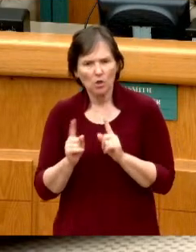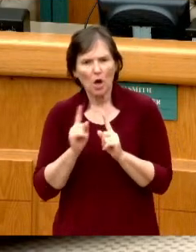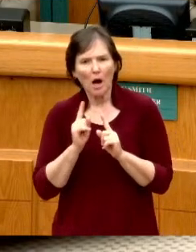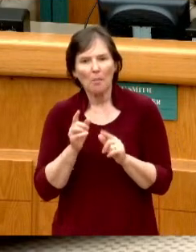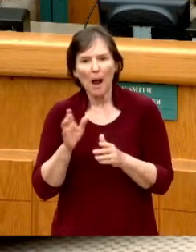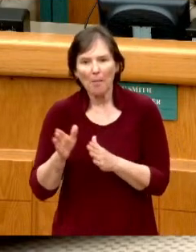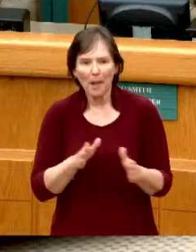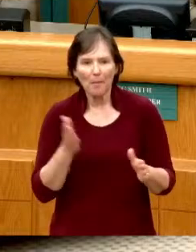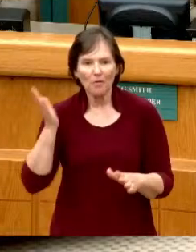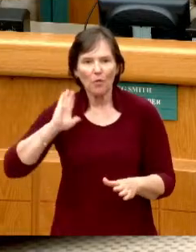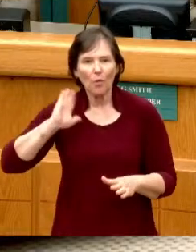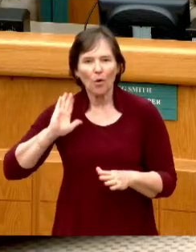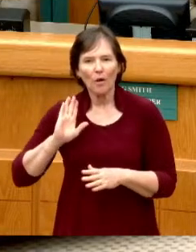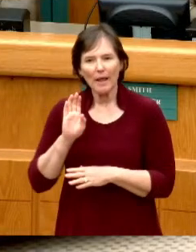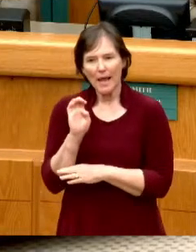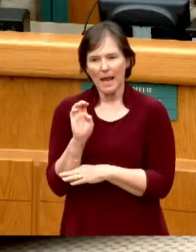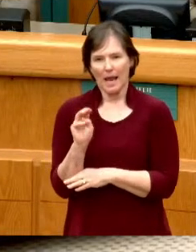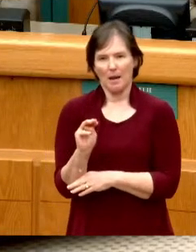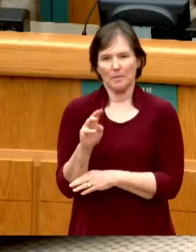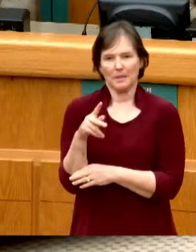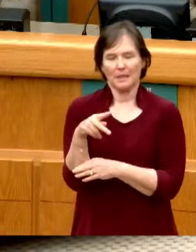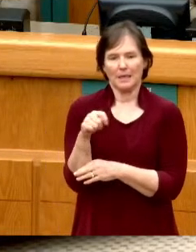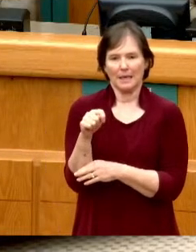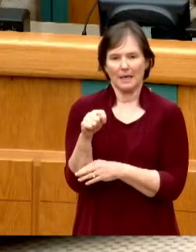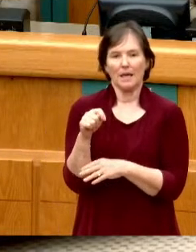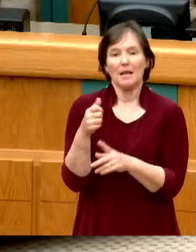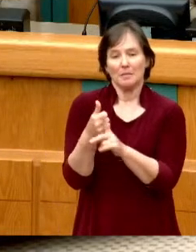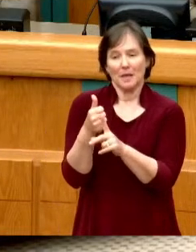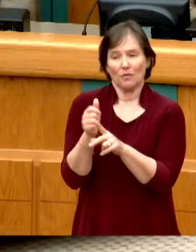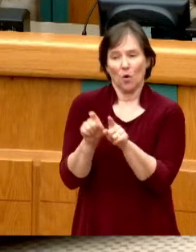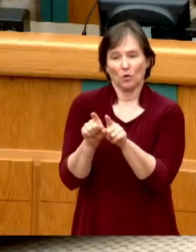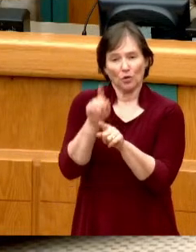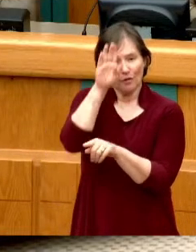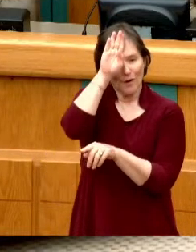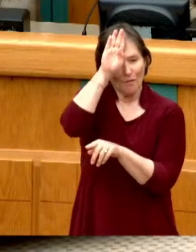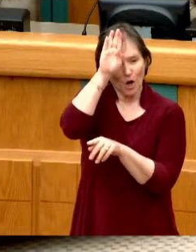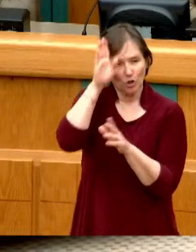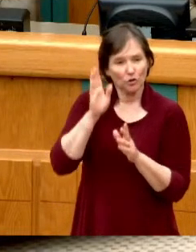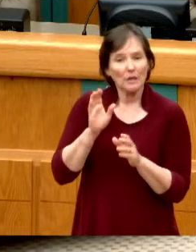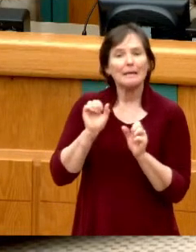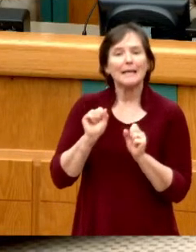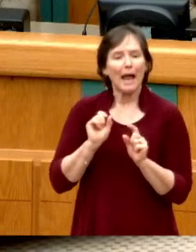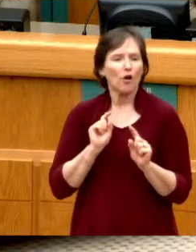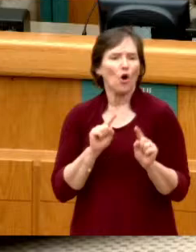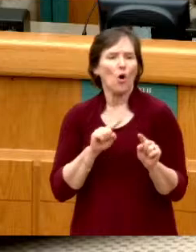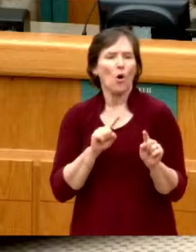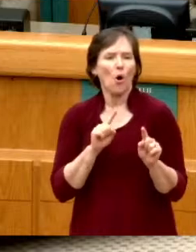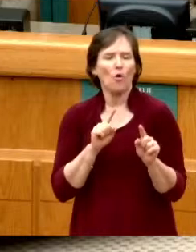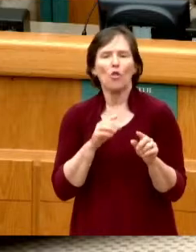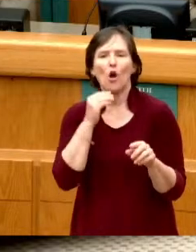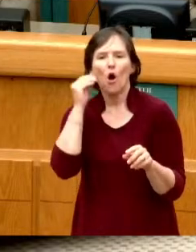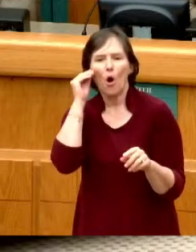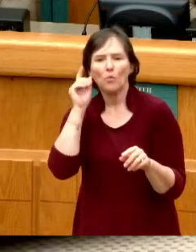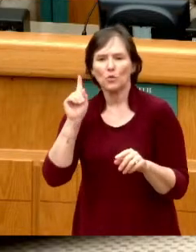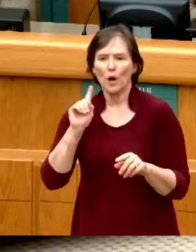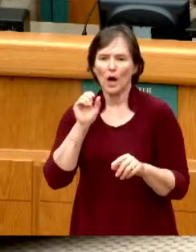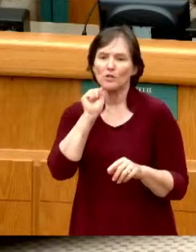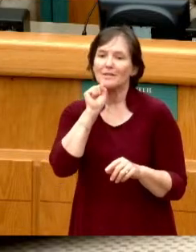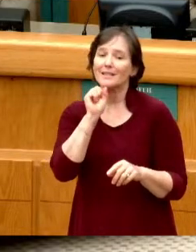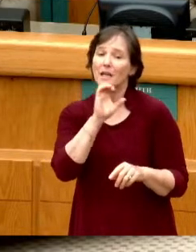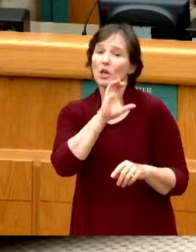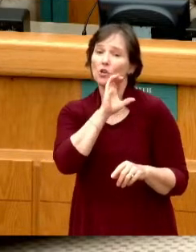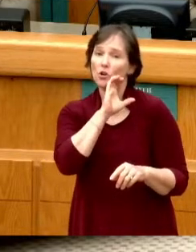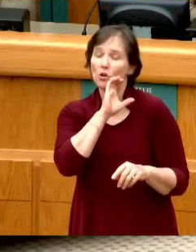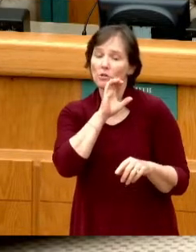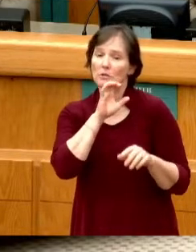that EMTs, who are also firefighters, will be able to make these house calls. So many of our seniors who cannot travel for long periods